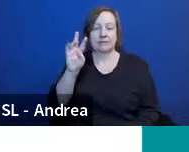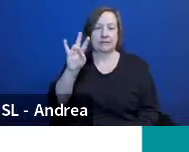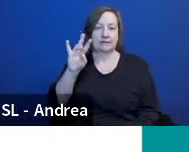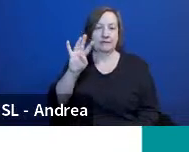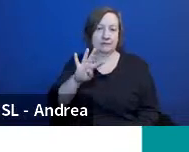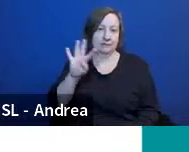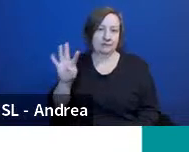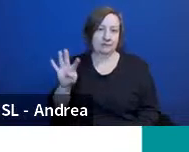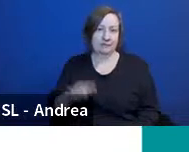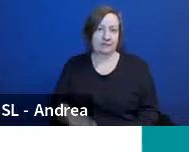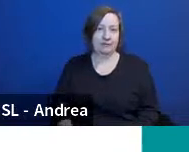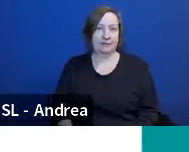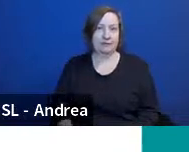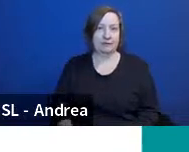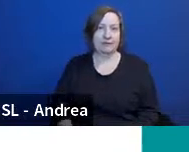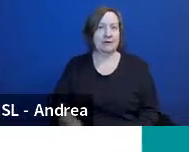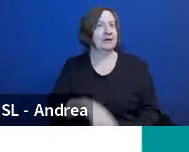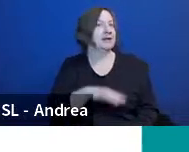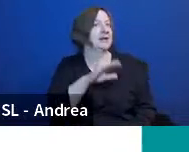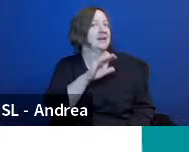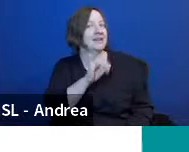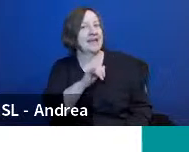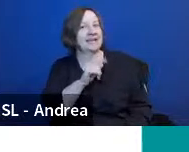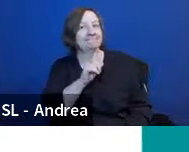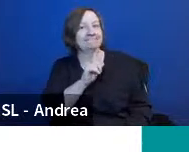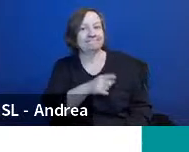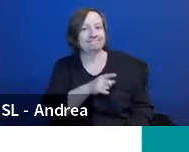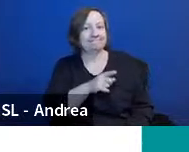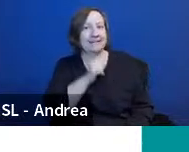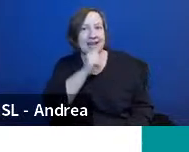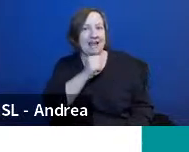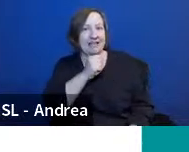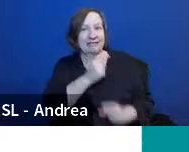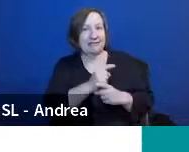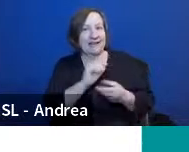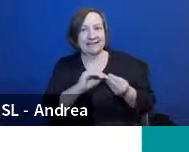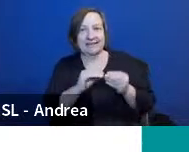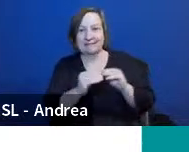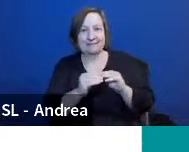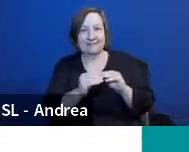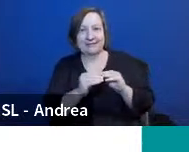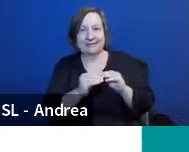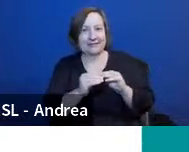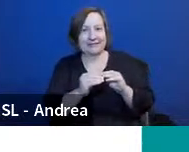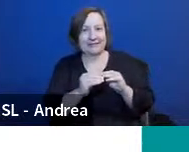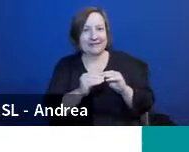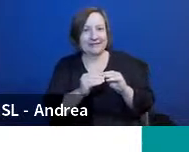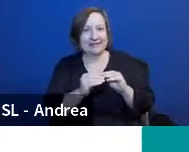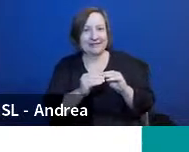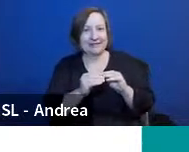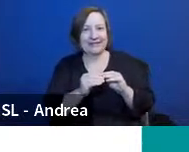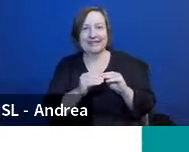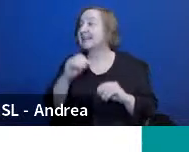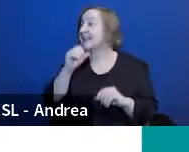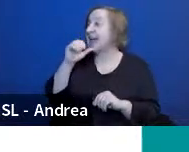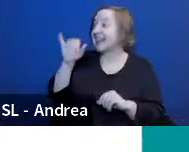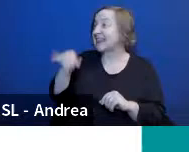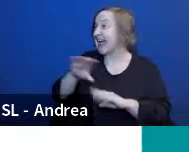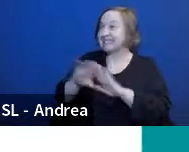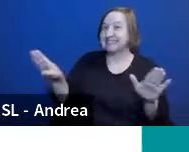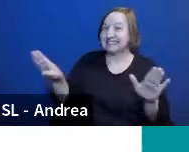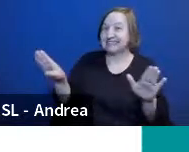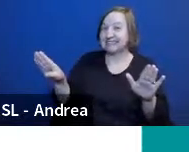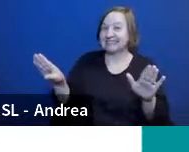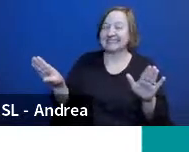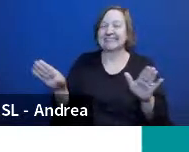360-329-6744. That's actually not the right number. Not that.